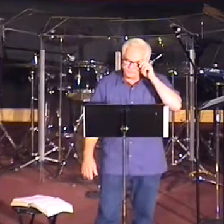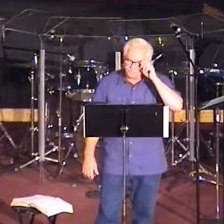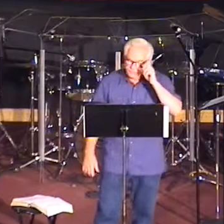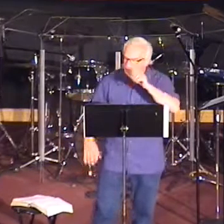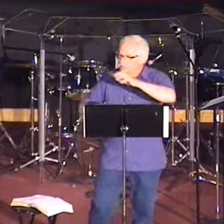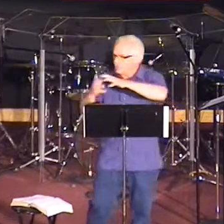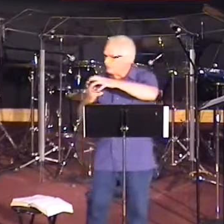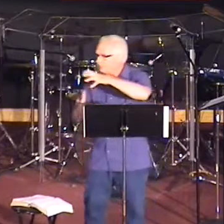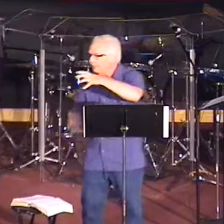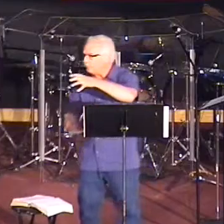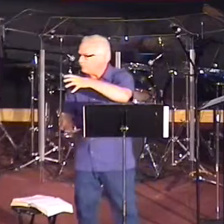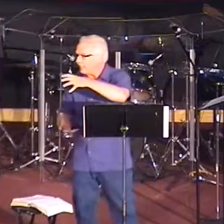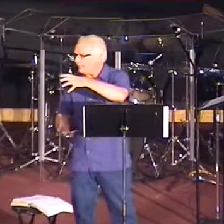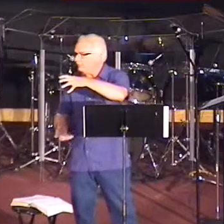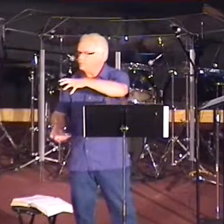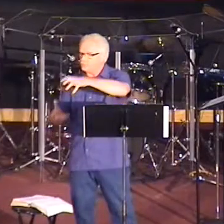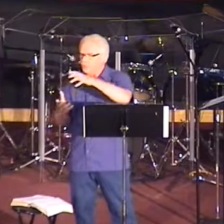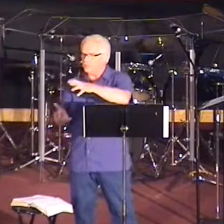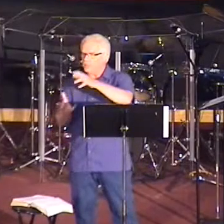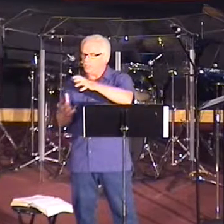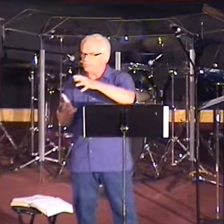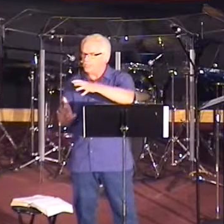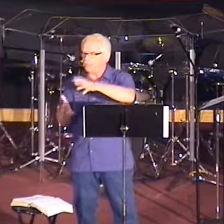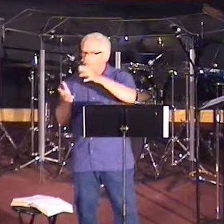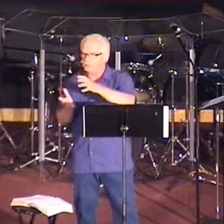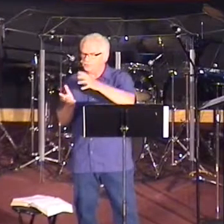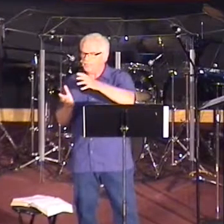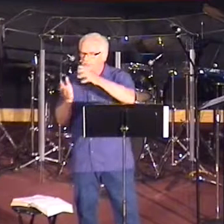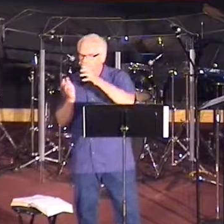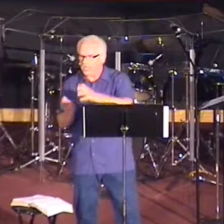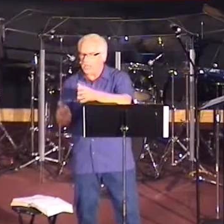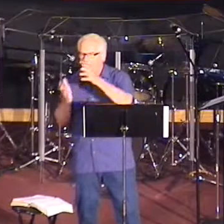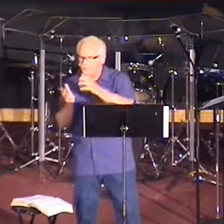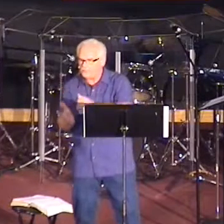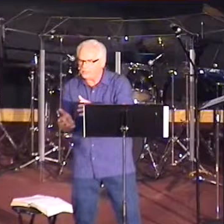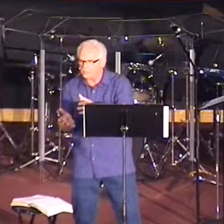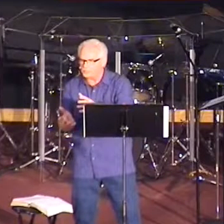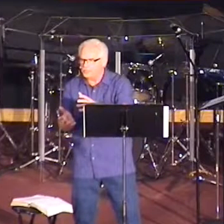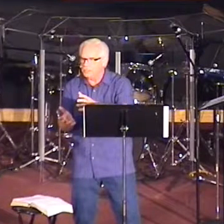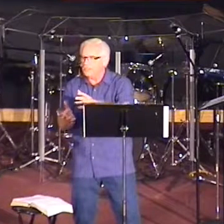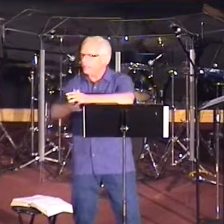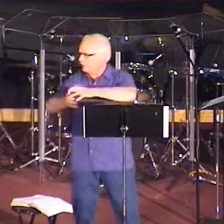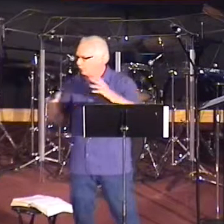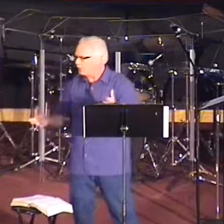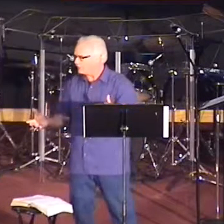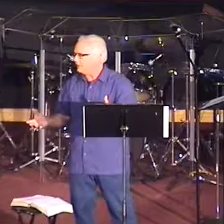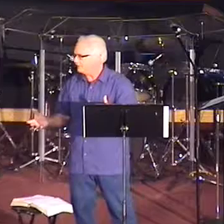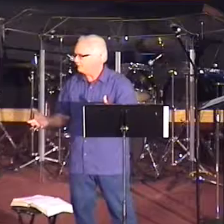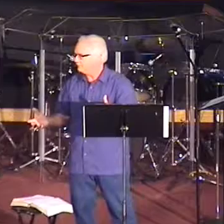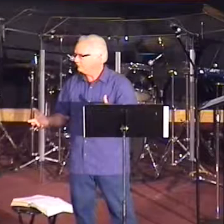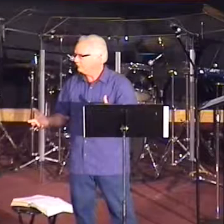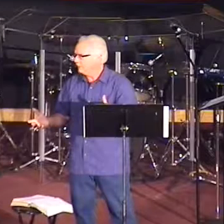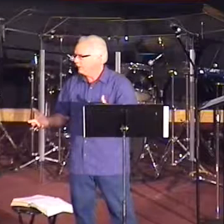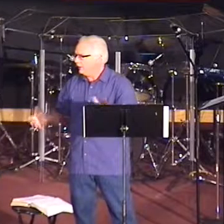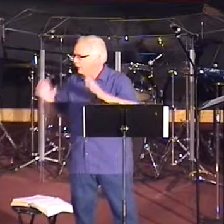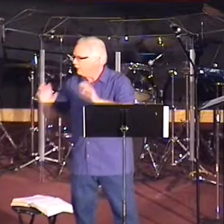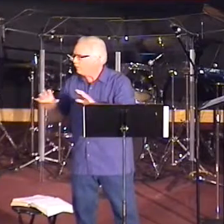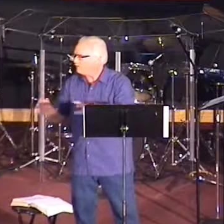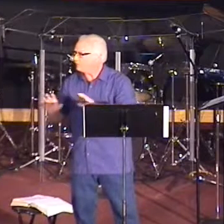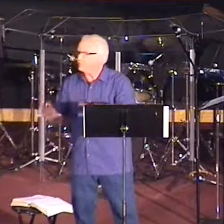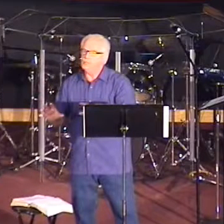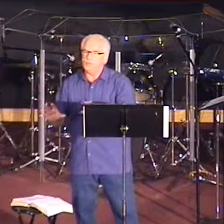20, Jesus through that whole chapter is trying to help us see how God feels about our lostness.